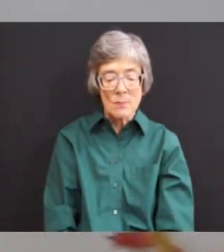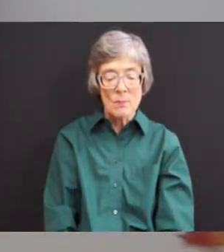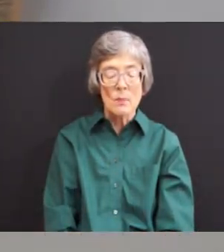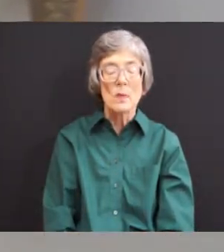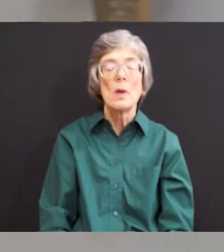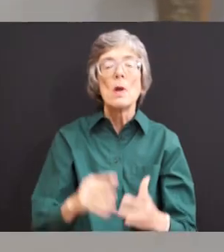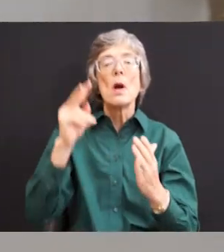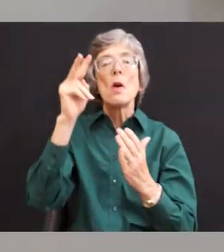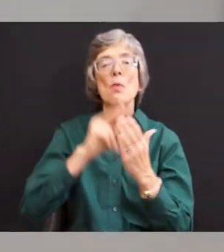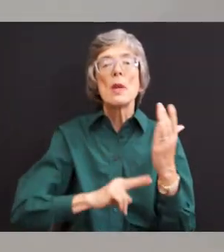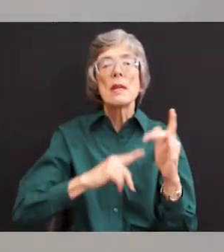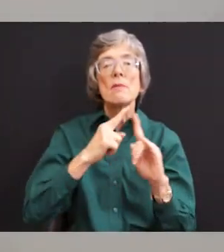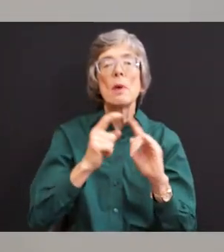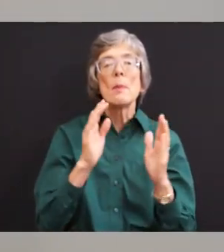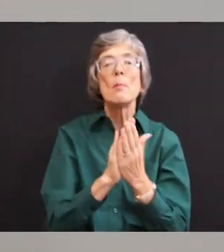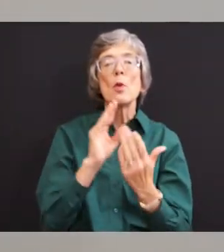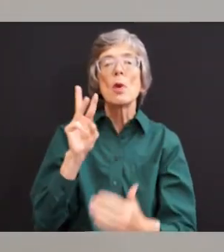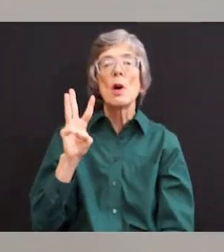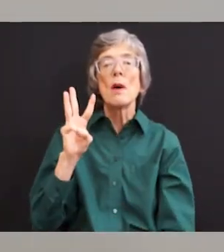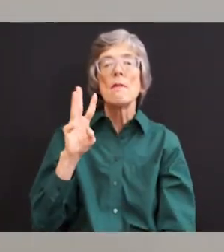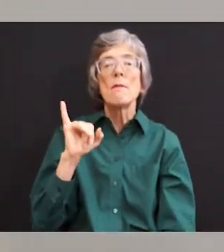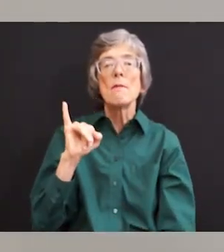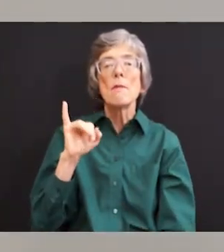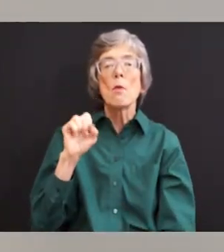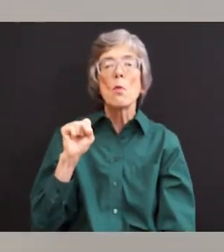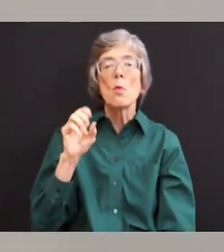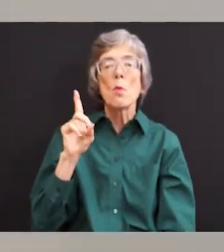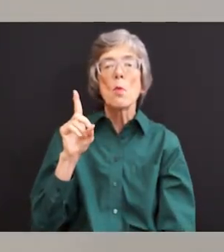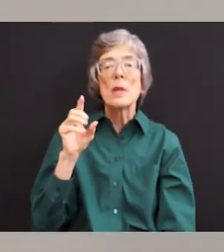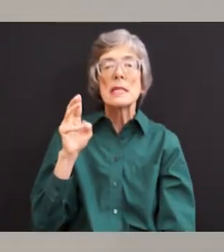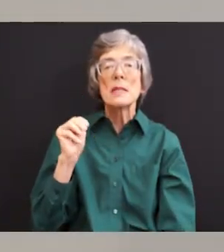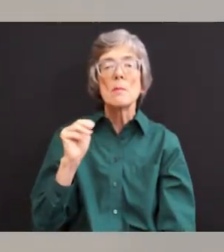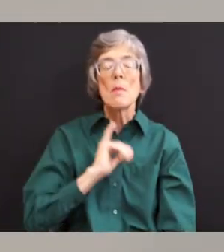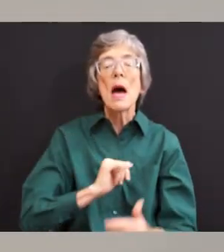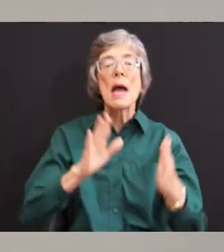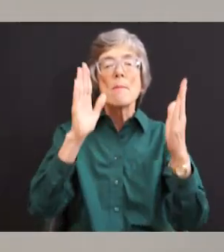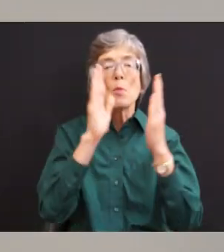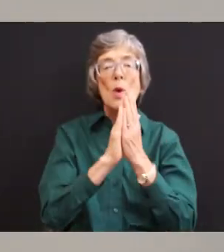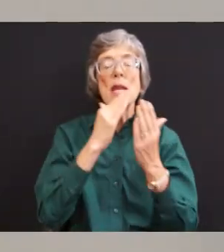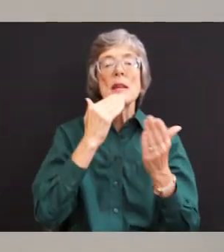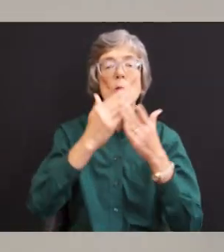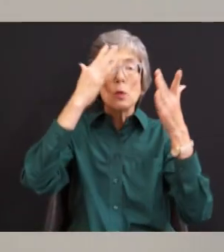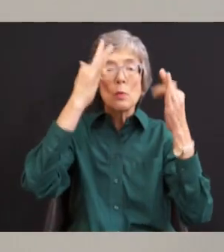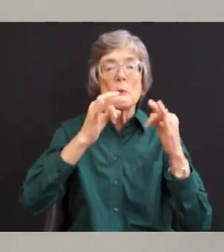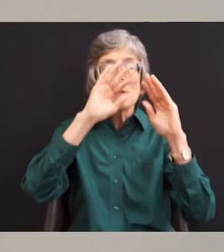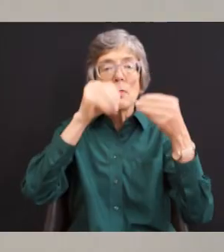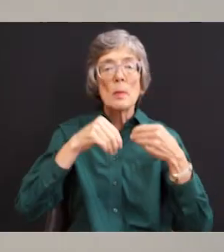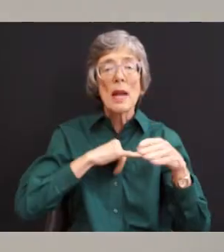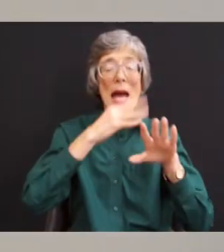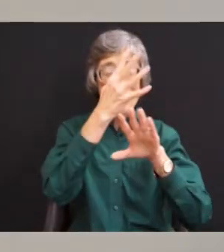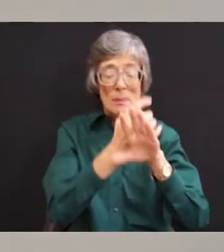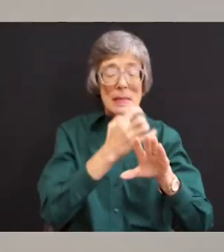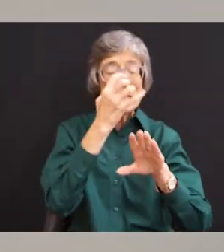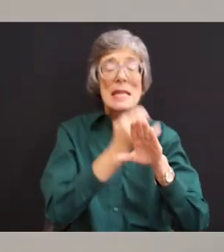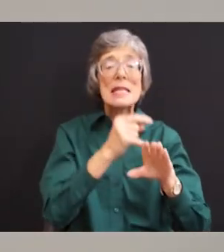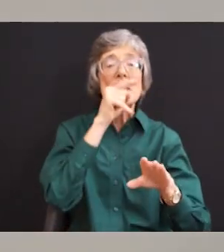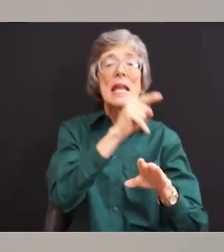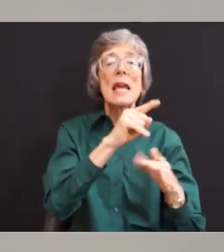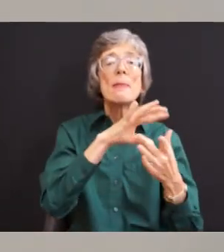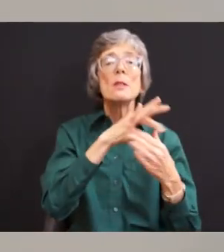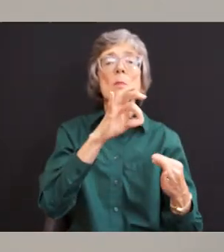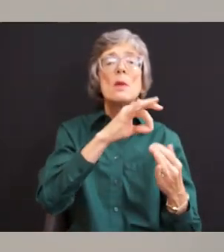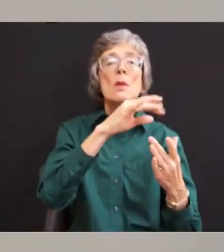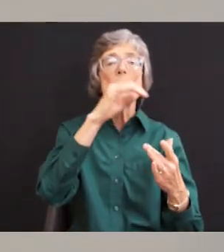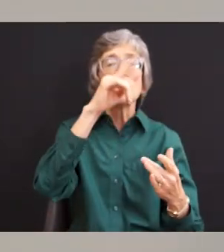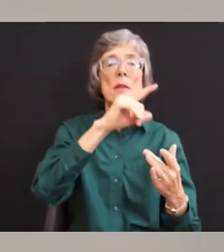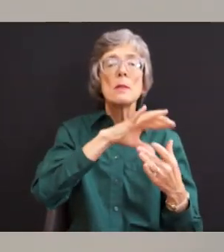A reading from the Book of Wisdom. I prayed, and prudence was given me. I pleaded, and the spirit of wisdom came